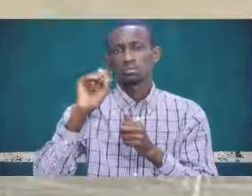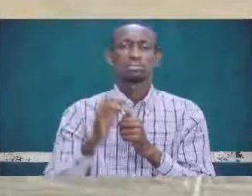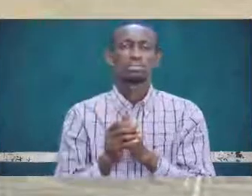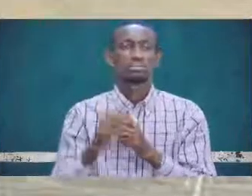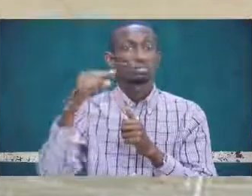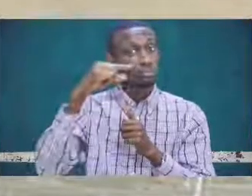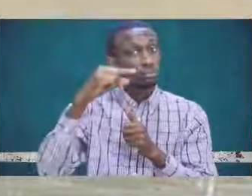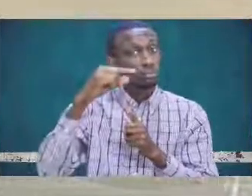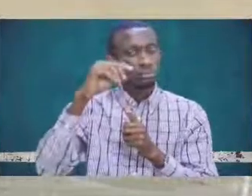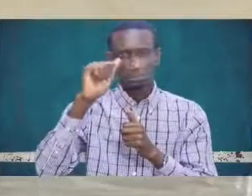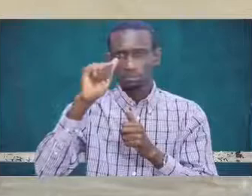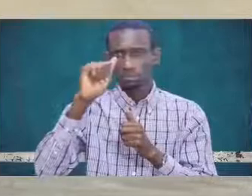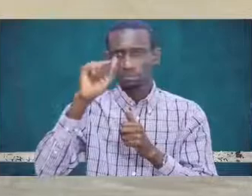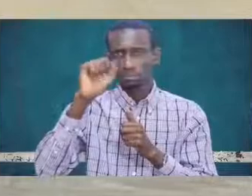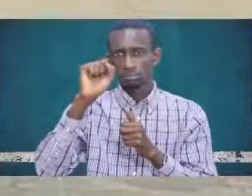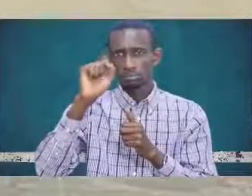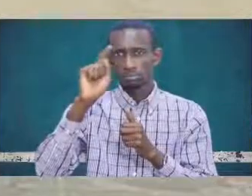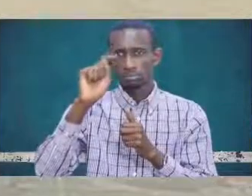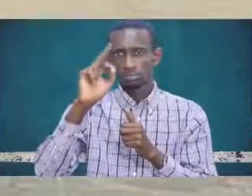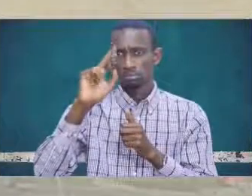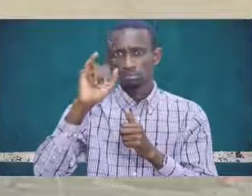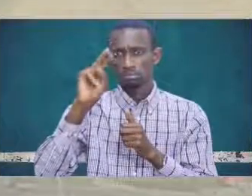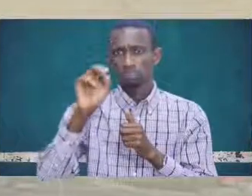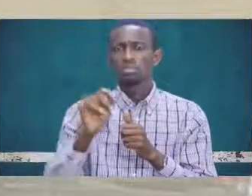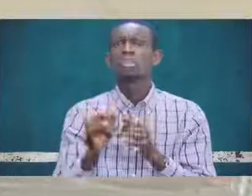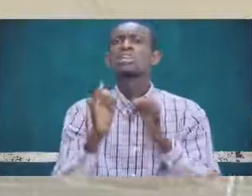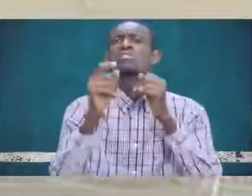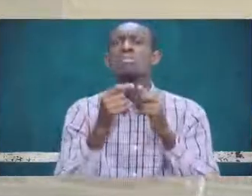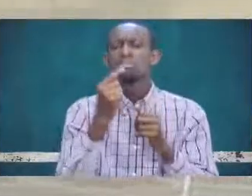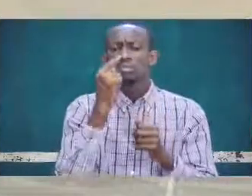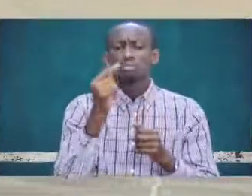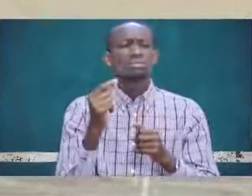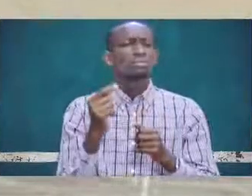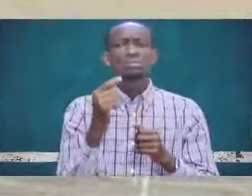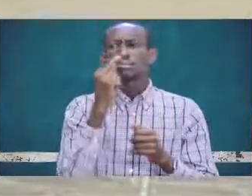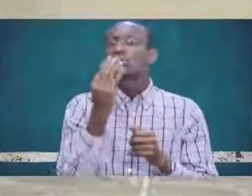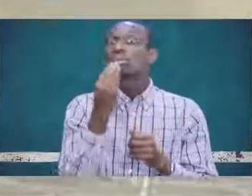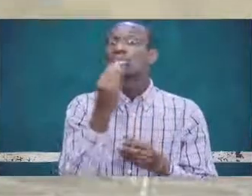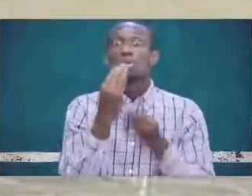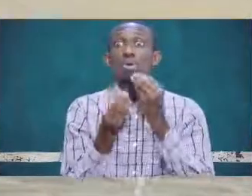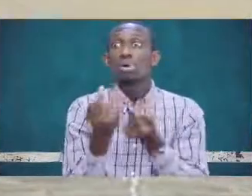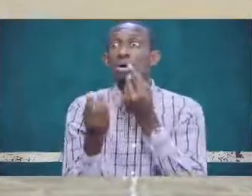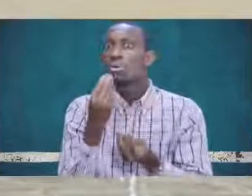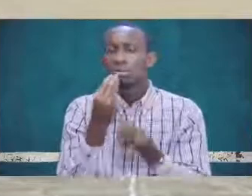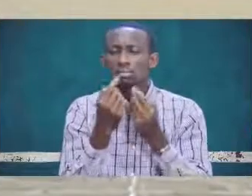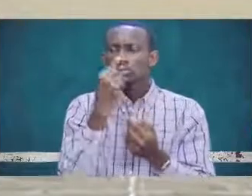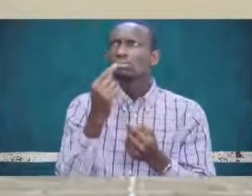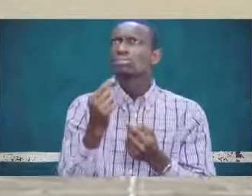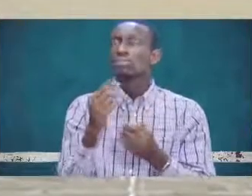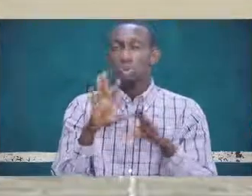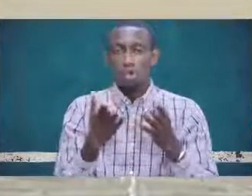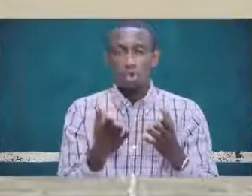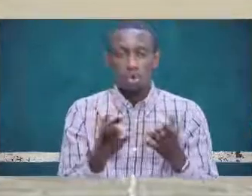can stimulate the production of gastric juice, once you smell a food or you taste food, also production of the gastric